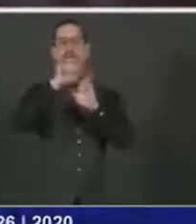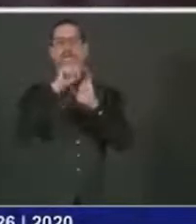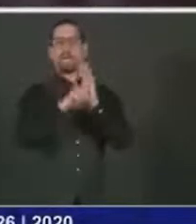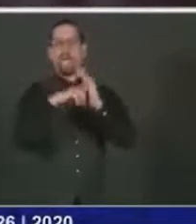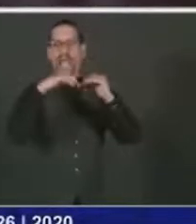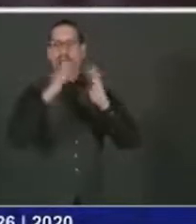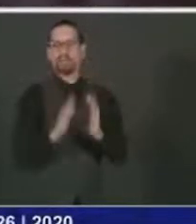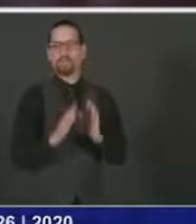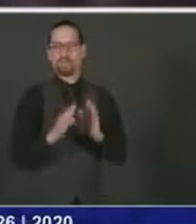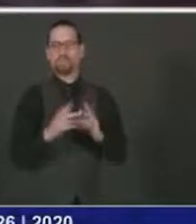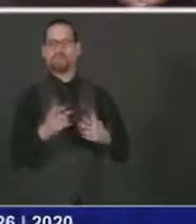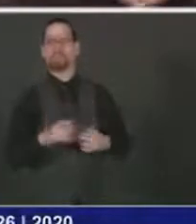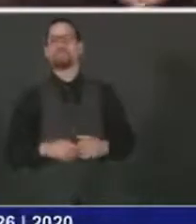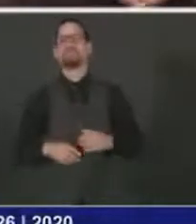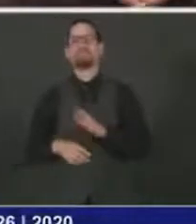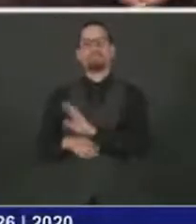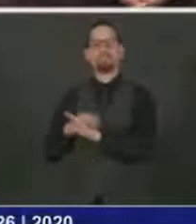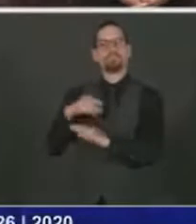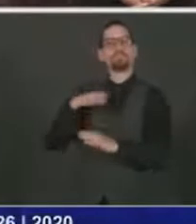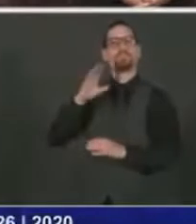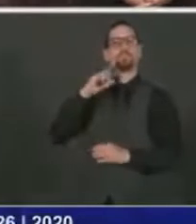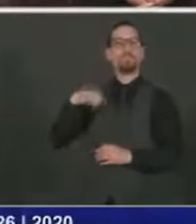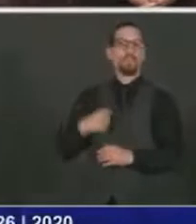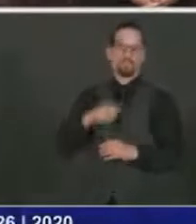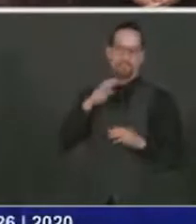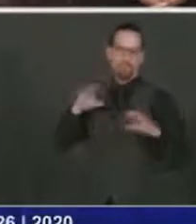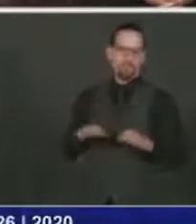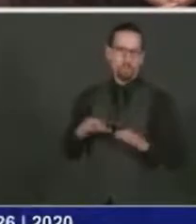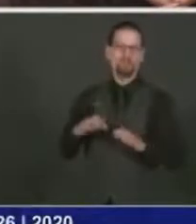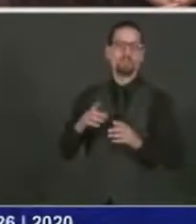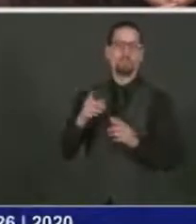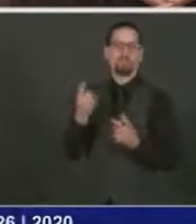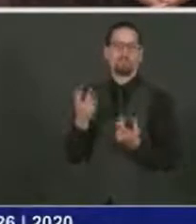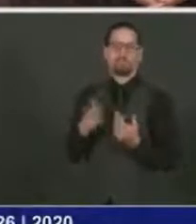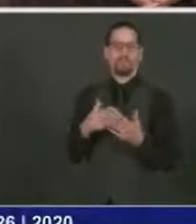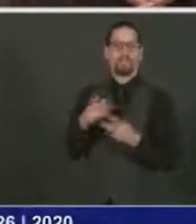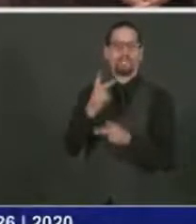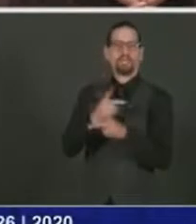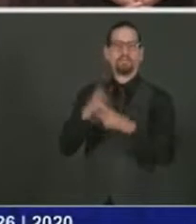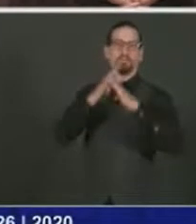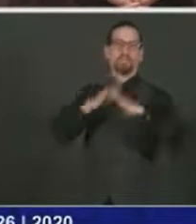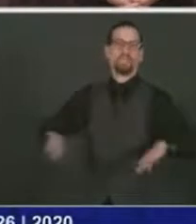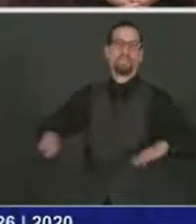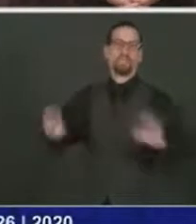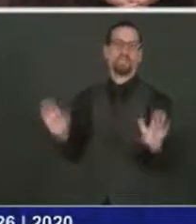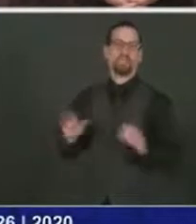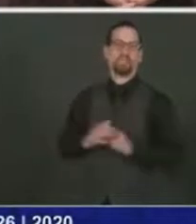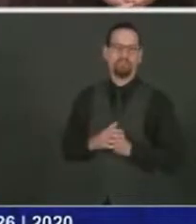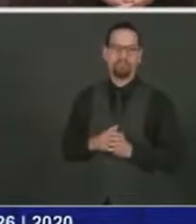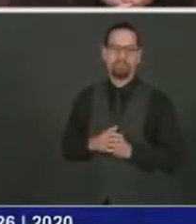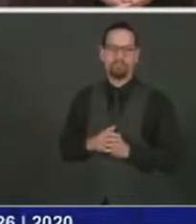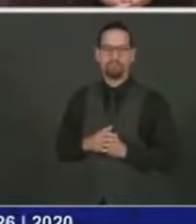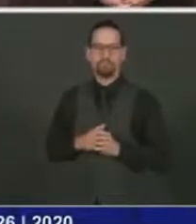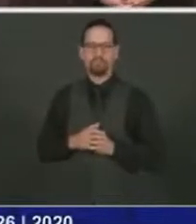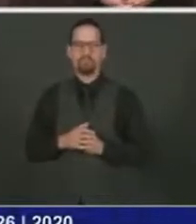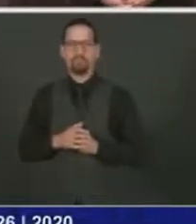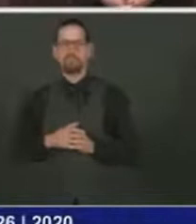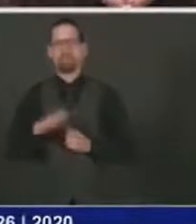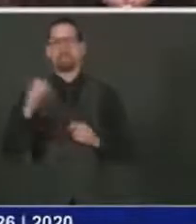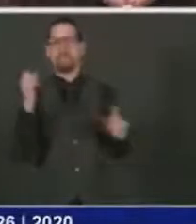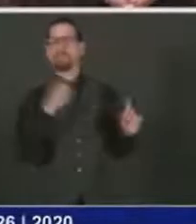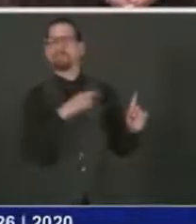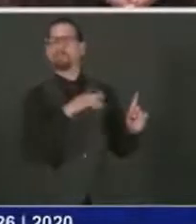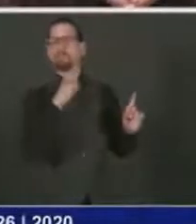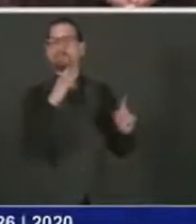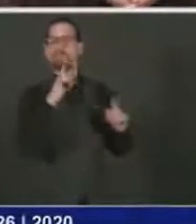peace. Peace. Follow up on Ted's line of questioning. Do you anticipate reintroducing checkpoints on the